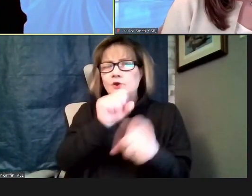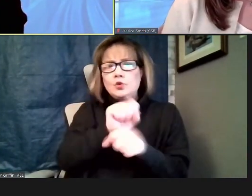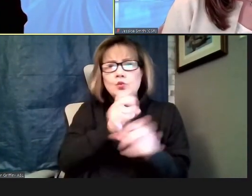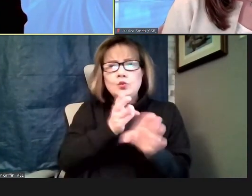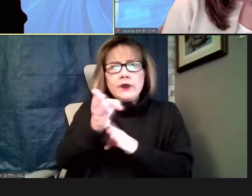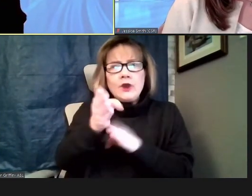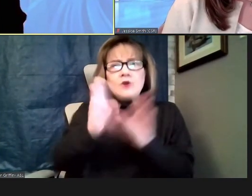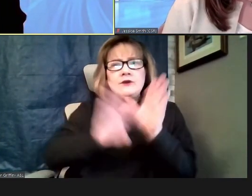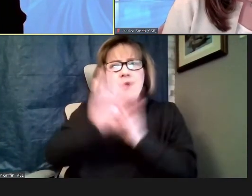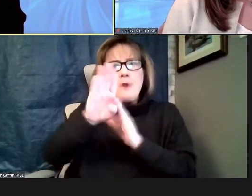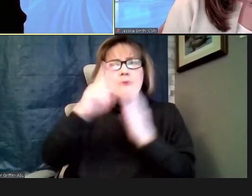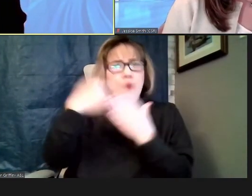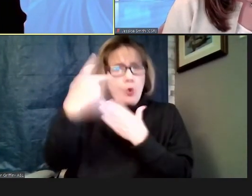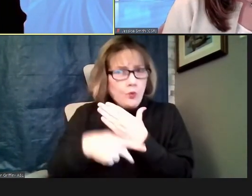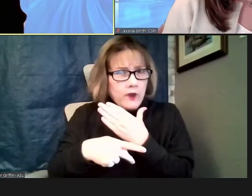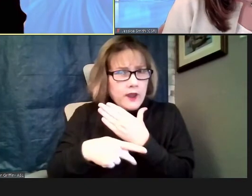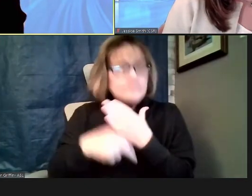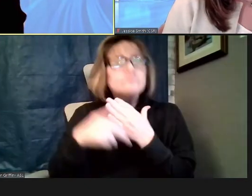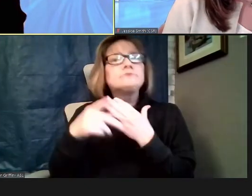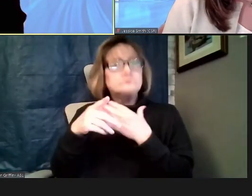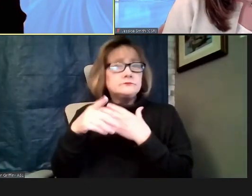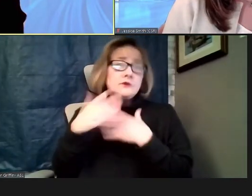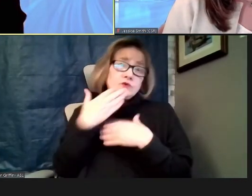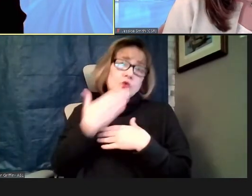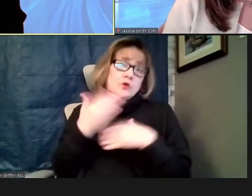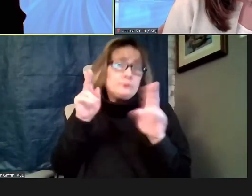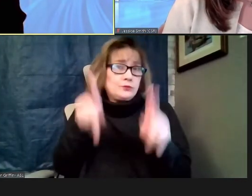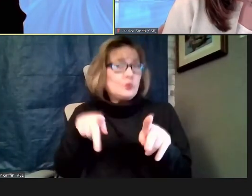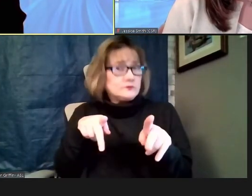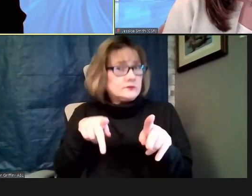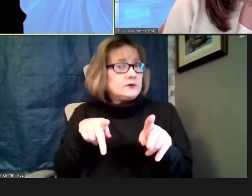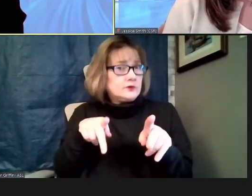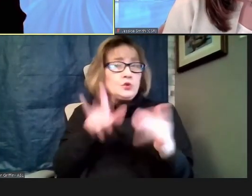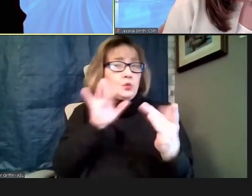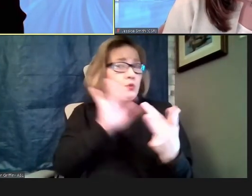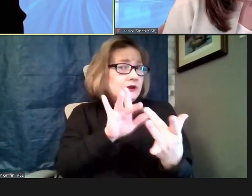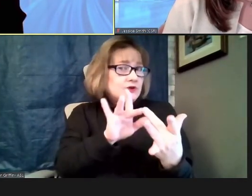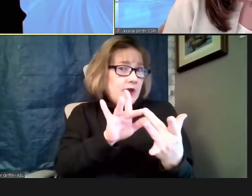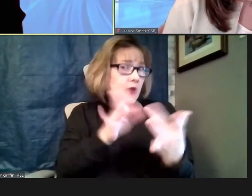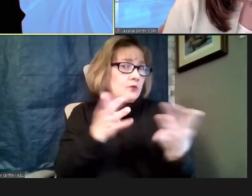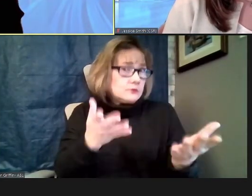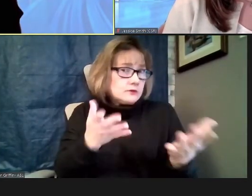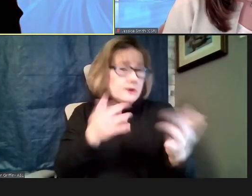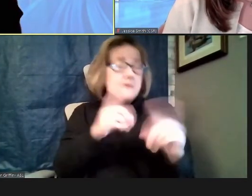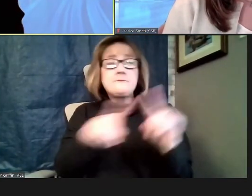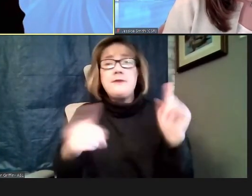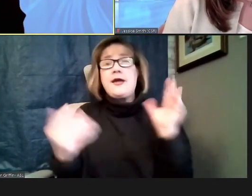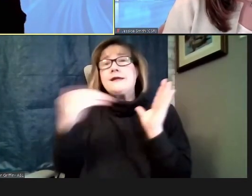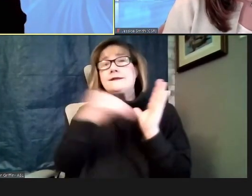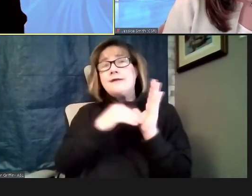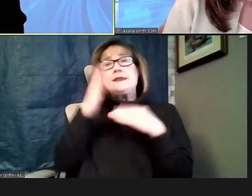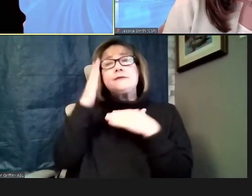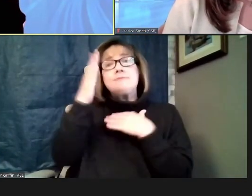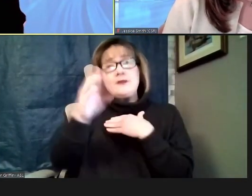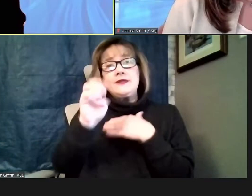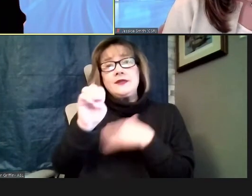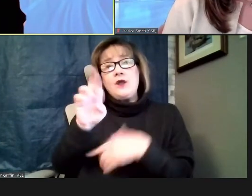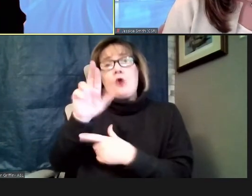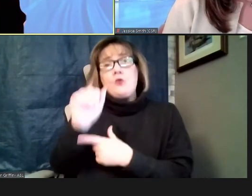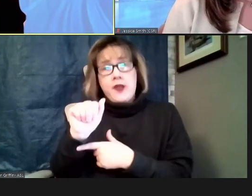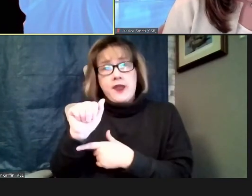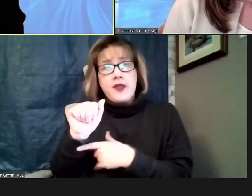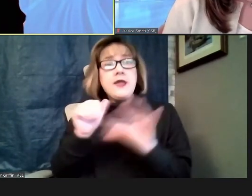development program. That's also a great person to reach out to. But again, eventually the ERA